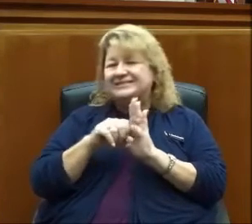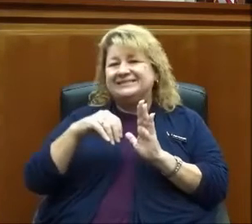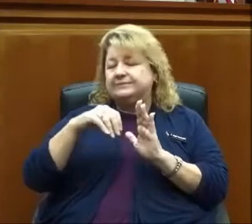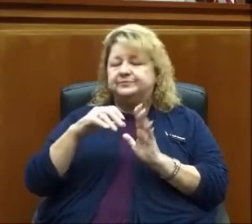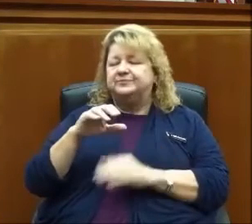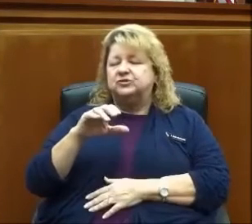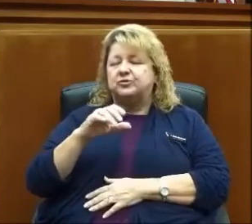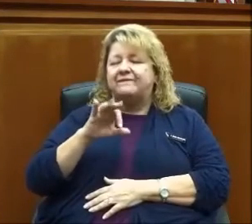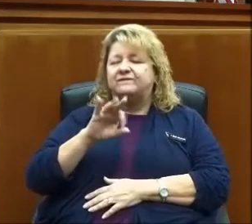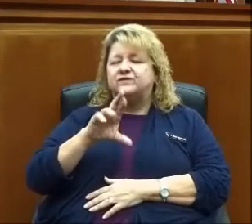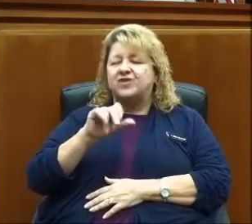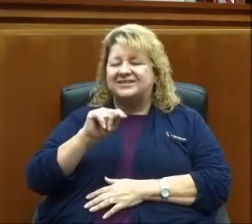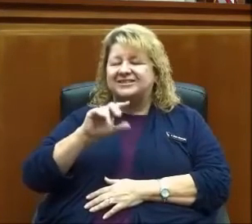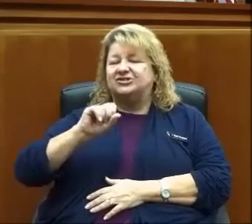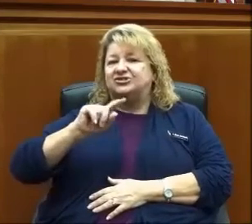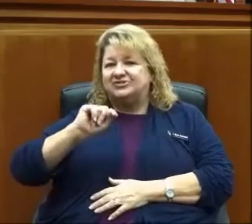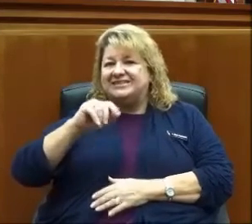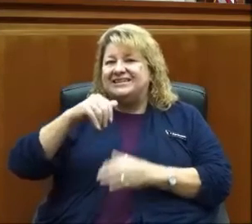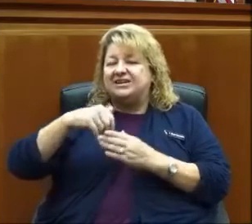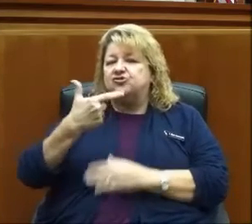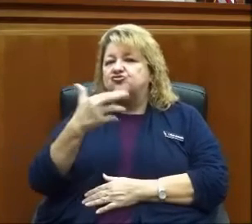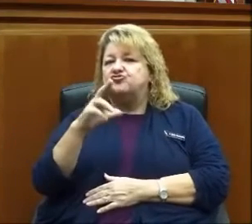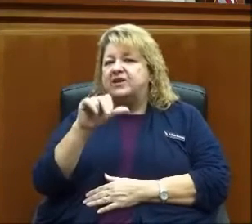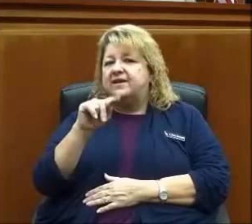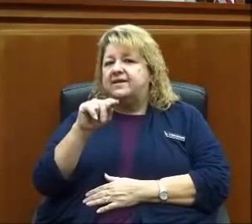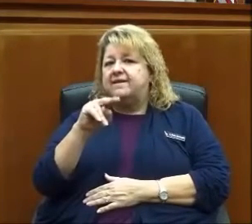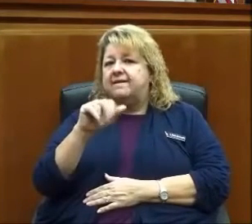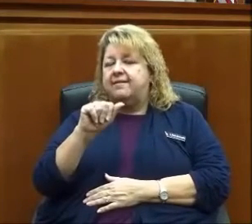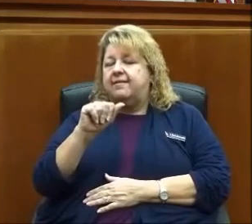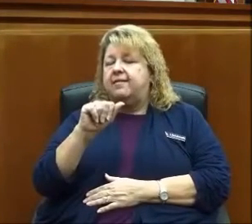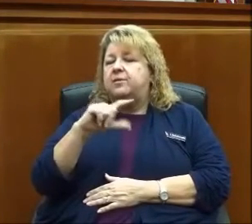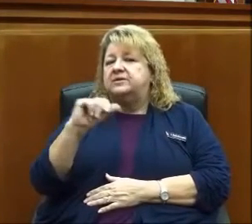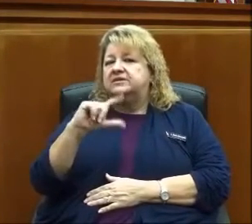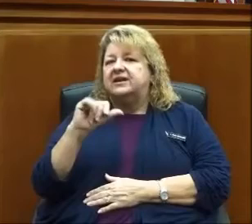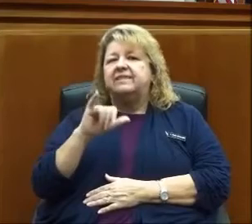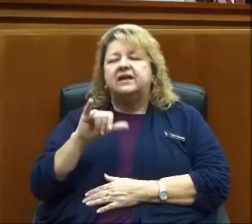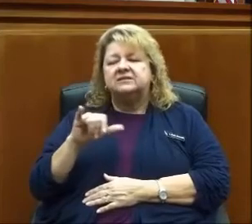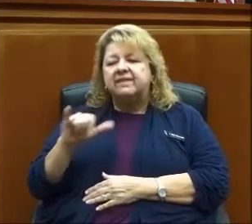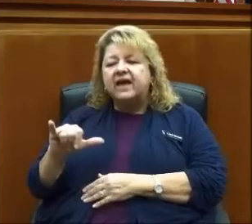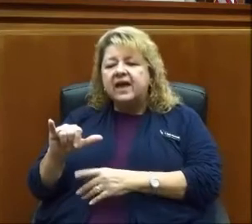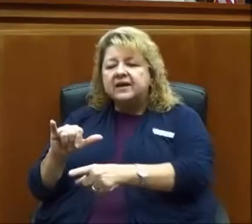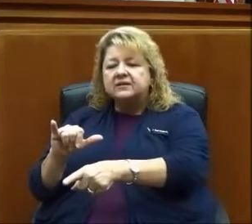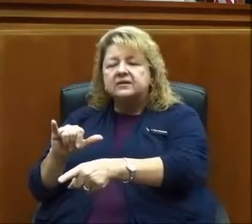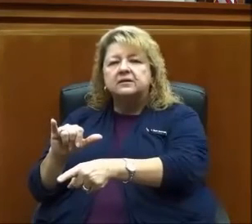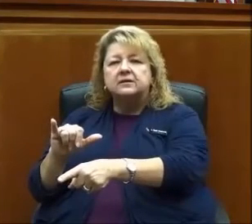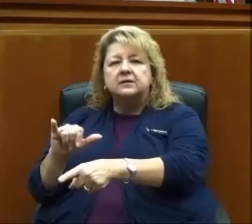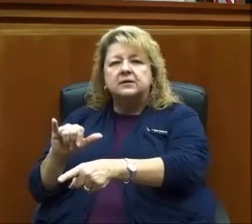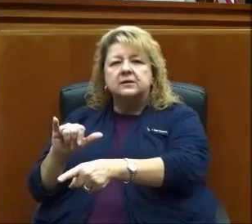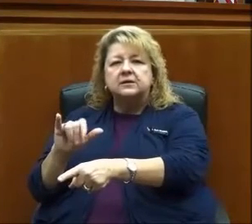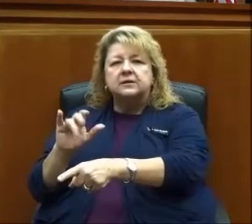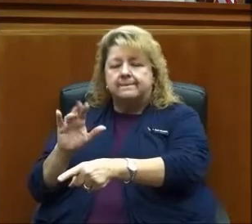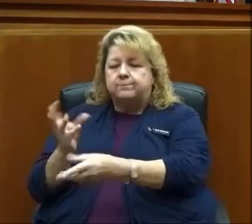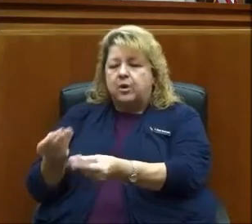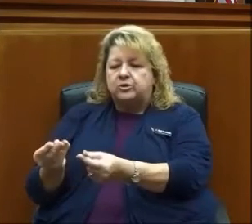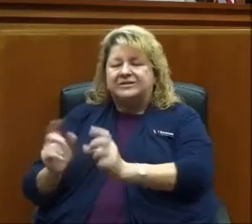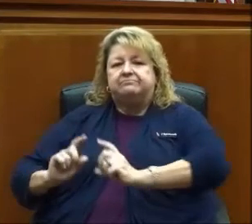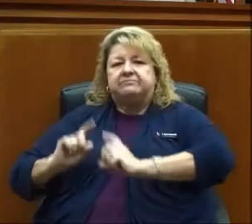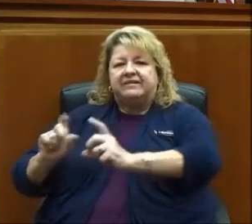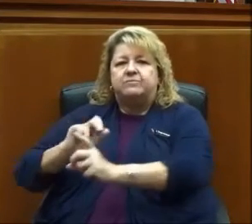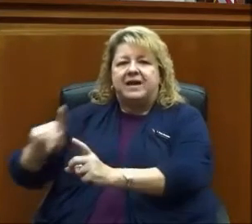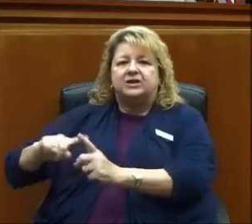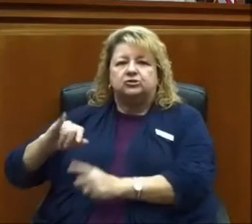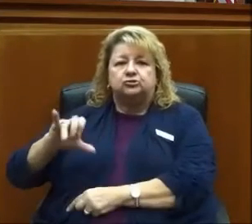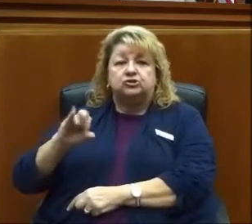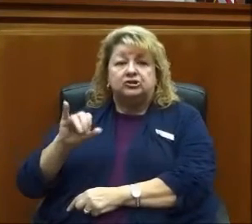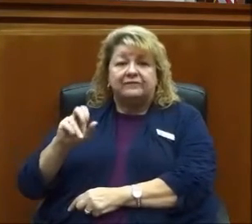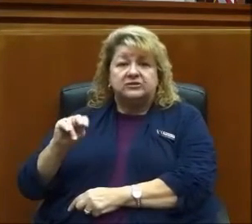Recommendation is to approve the resolution acknowledging the reversion of the property to the Jefferson Parish School Board, and to